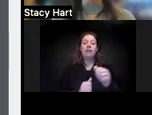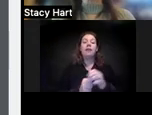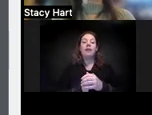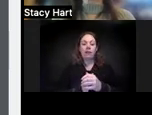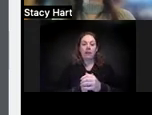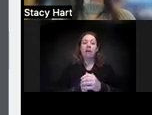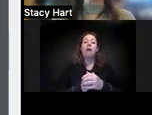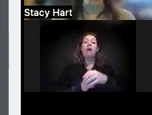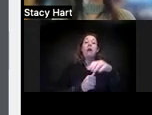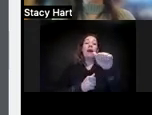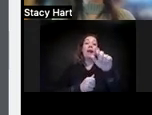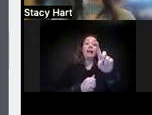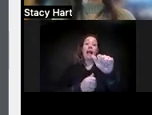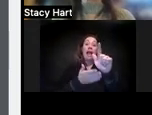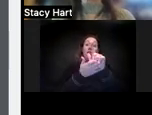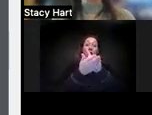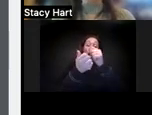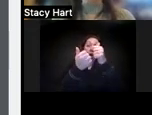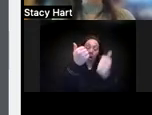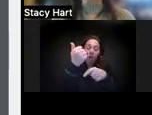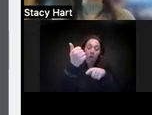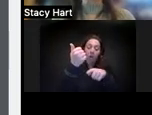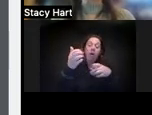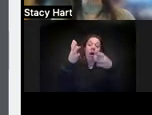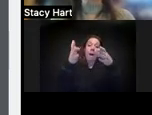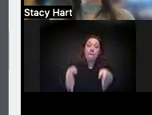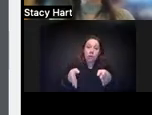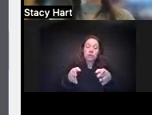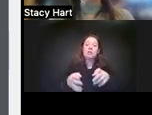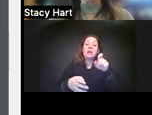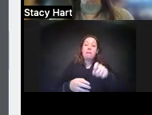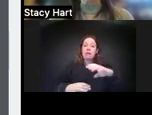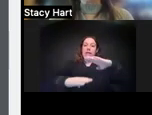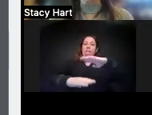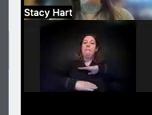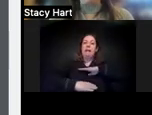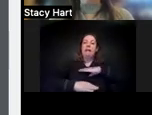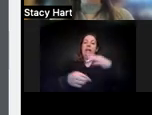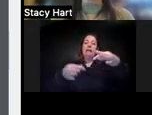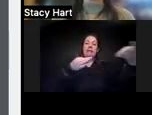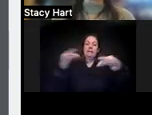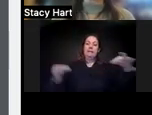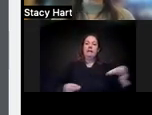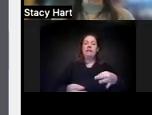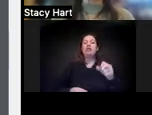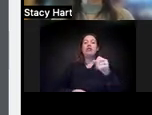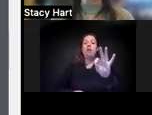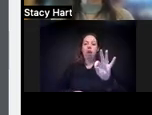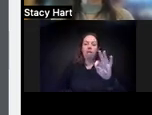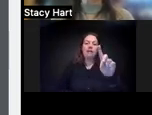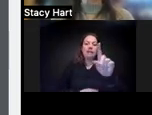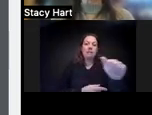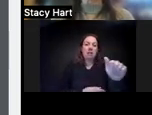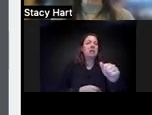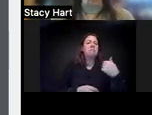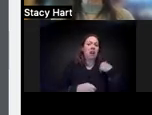ADA, a person must meet the definition of disability. And there are lots of definitions